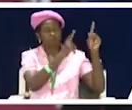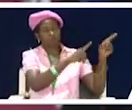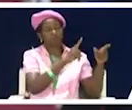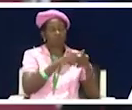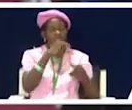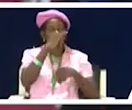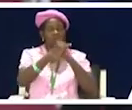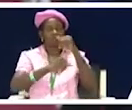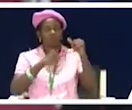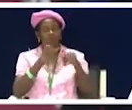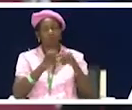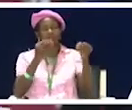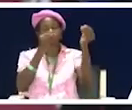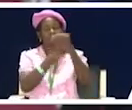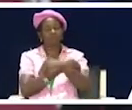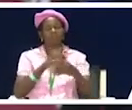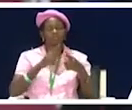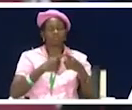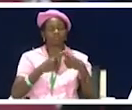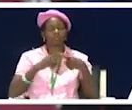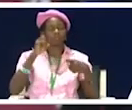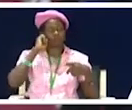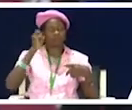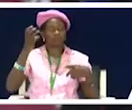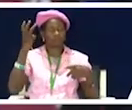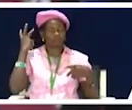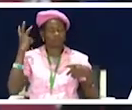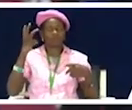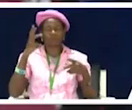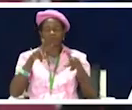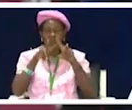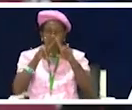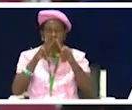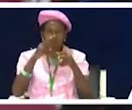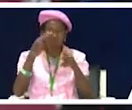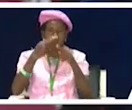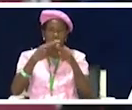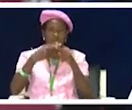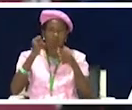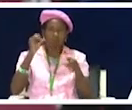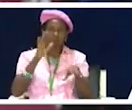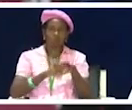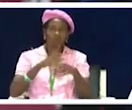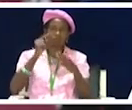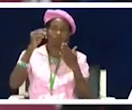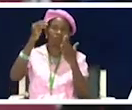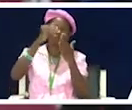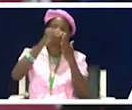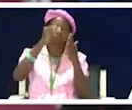office. And then he was watching the names on the doors.